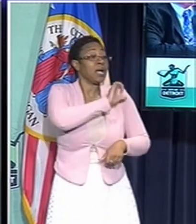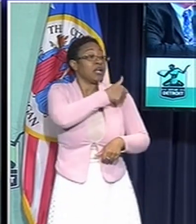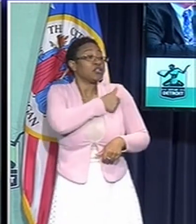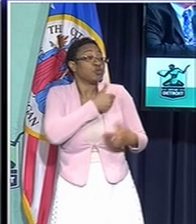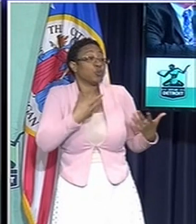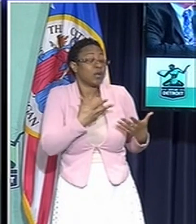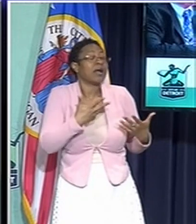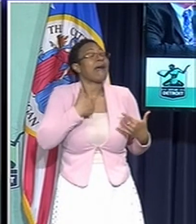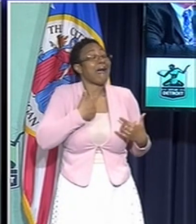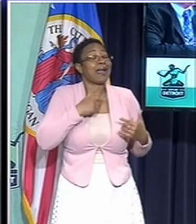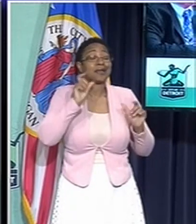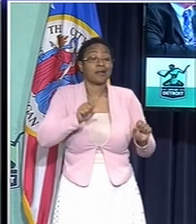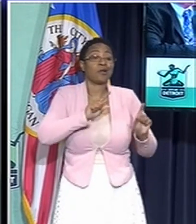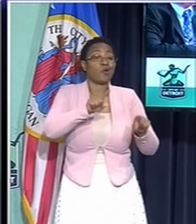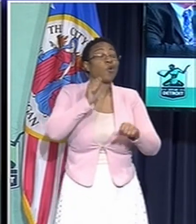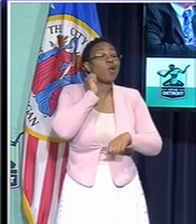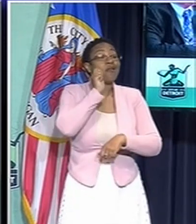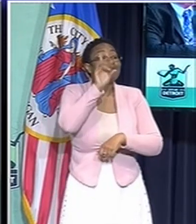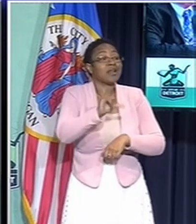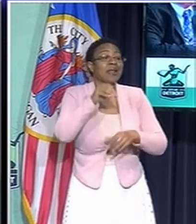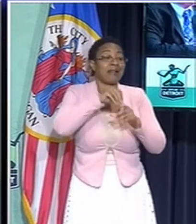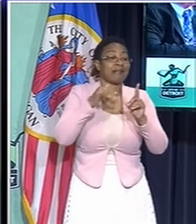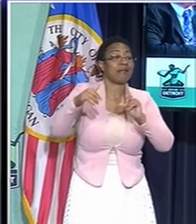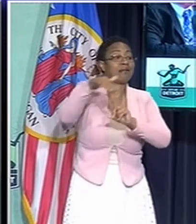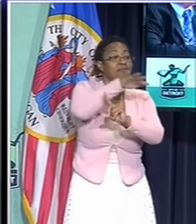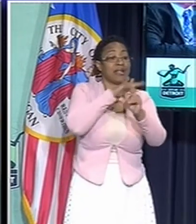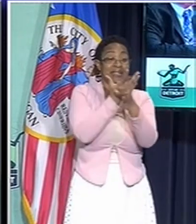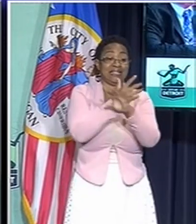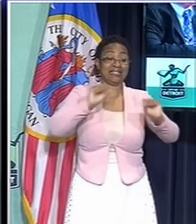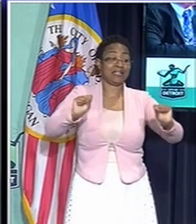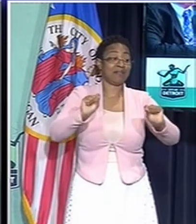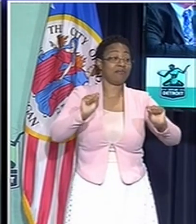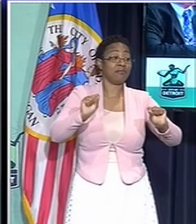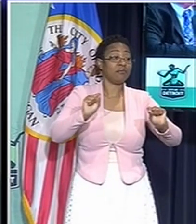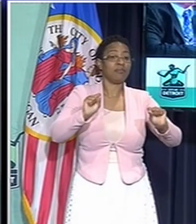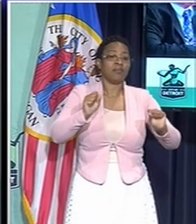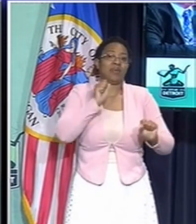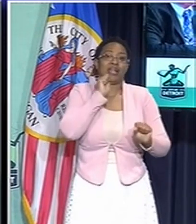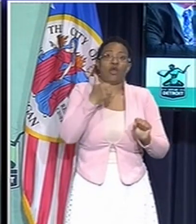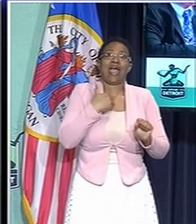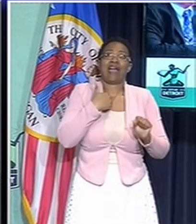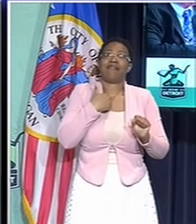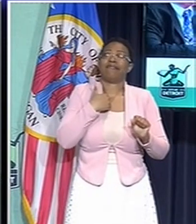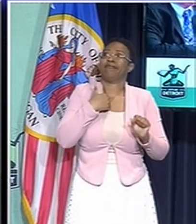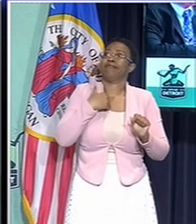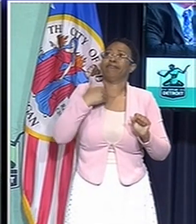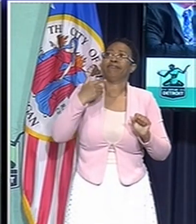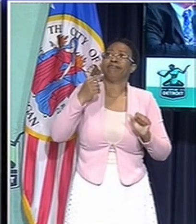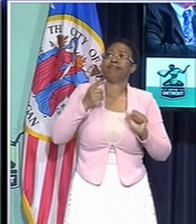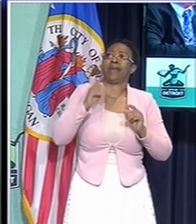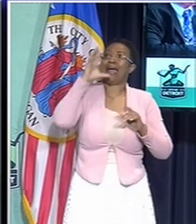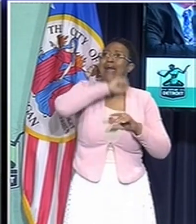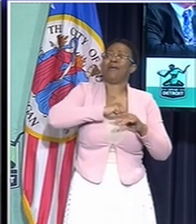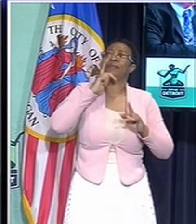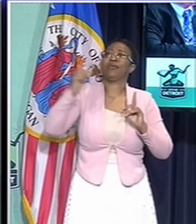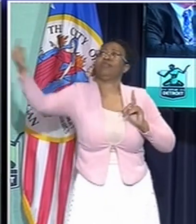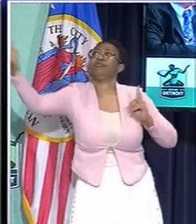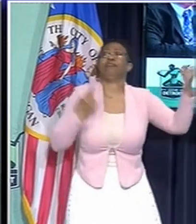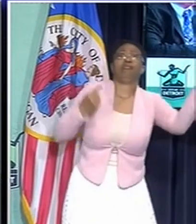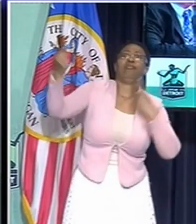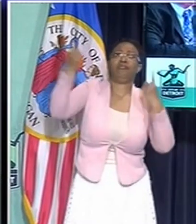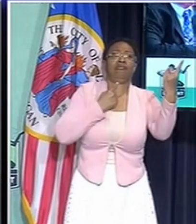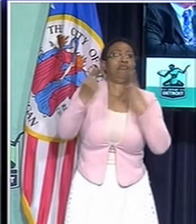to work every day in an environment that is safe, and I don't have random members of the public who haven't been screened coming